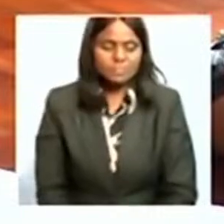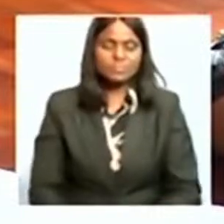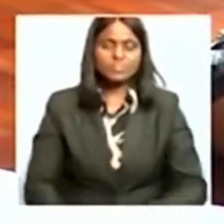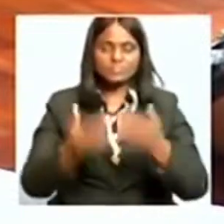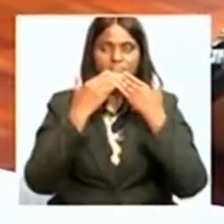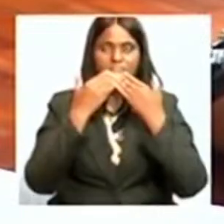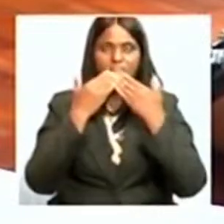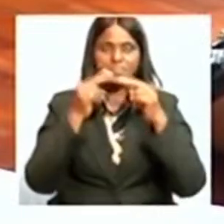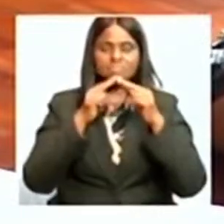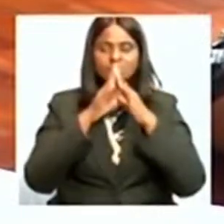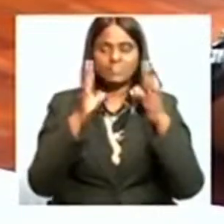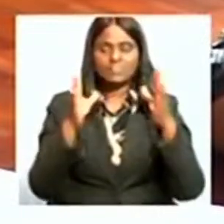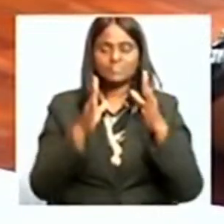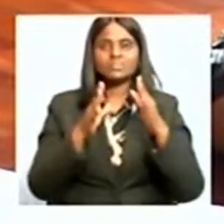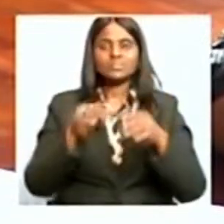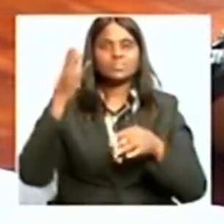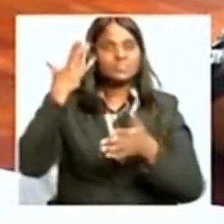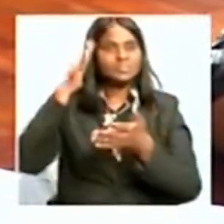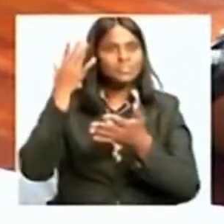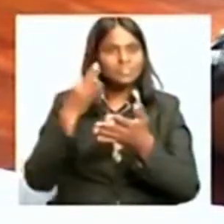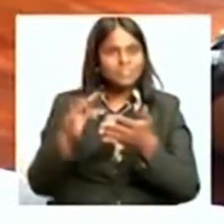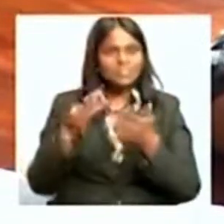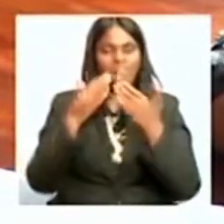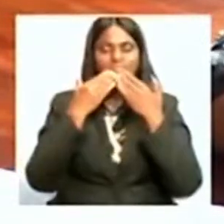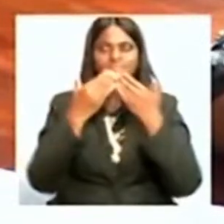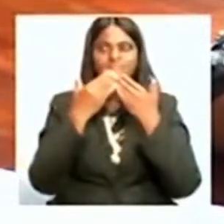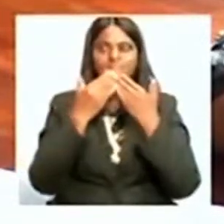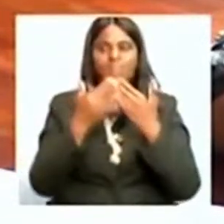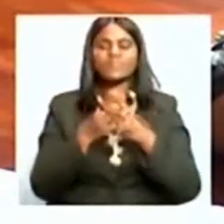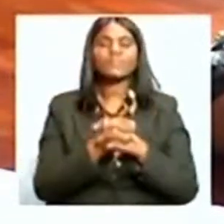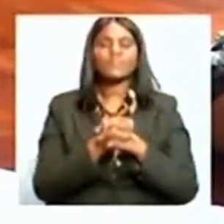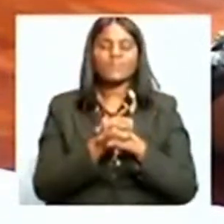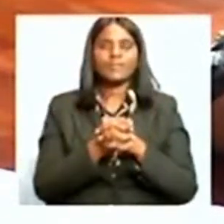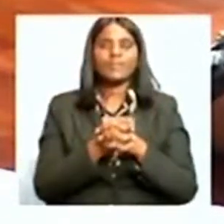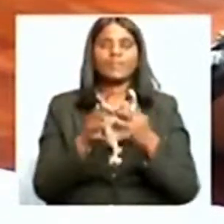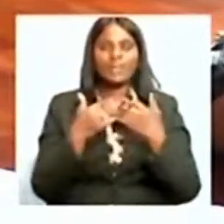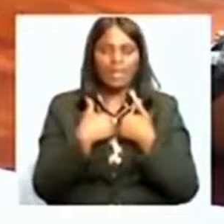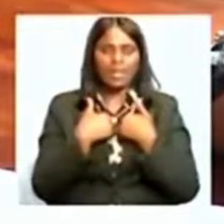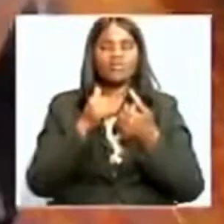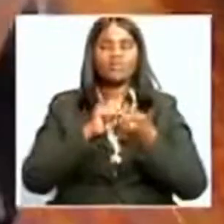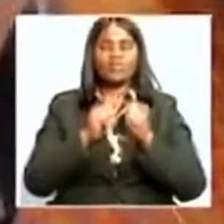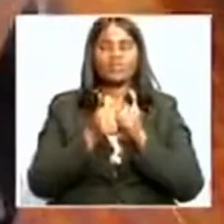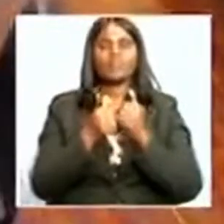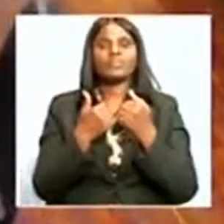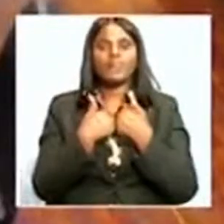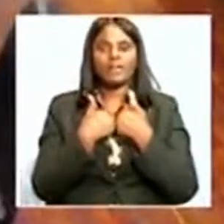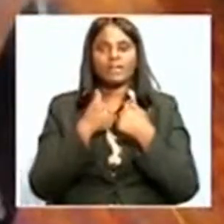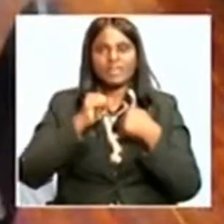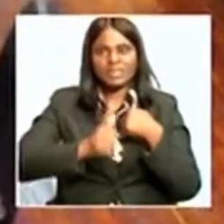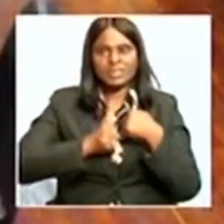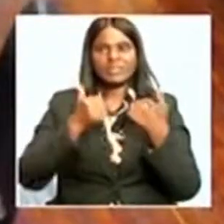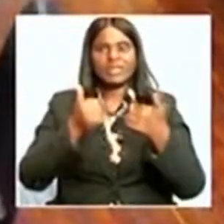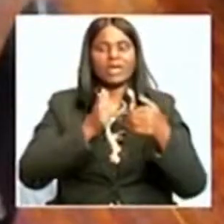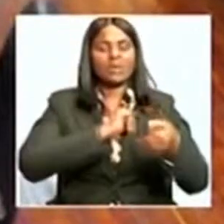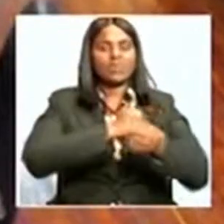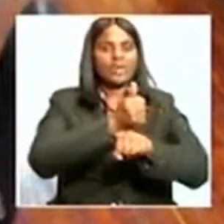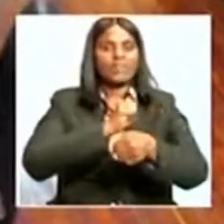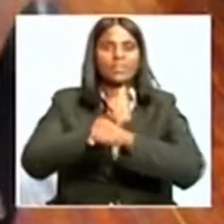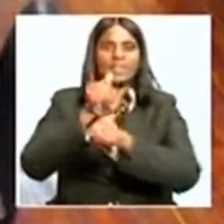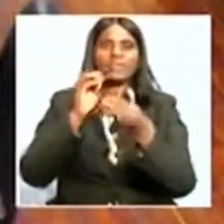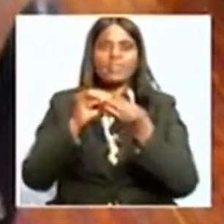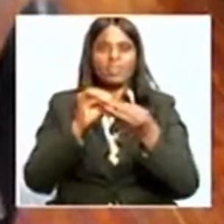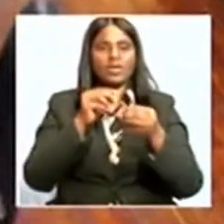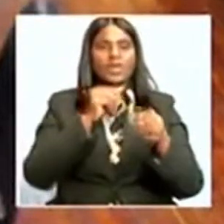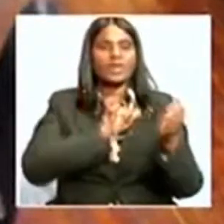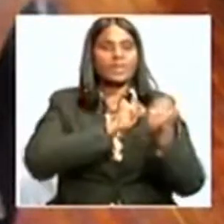Thank you so much, our permanent witness. There's a problem. We are usually blamed for passing